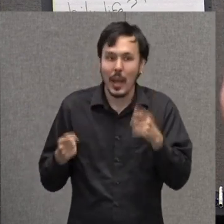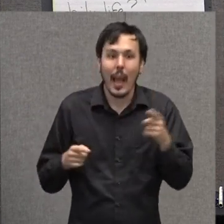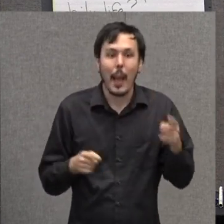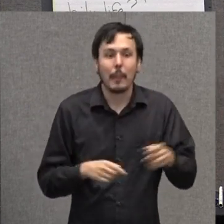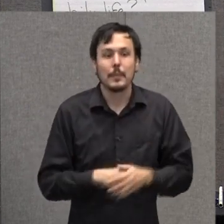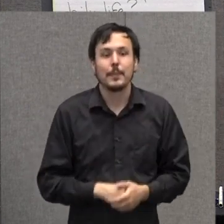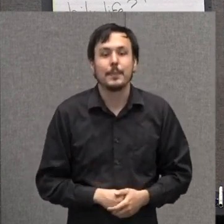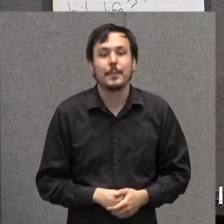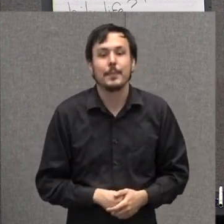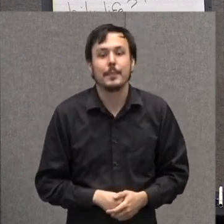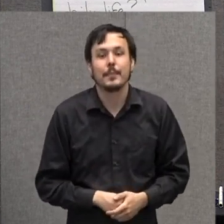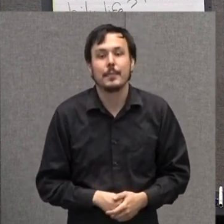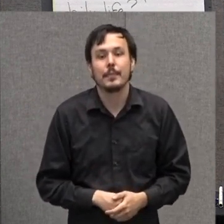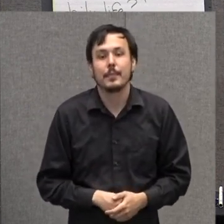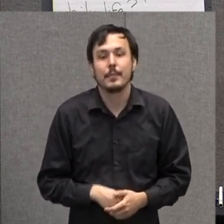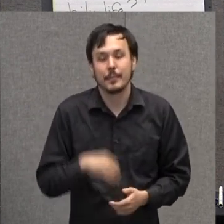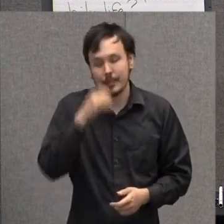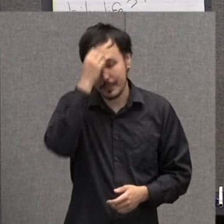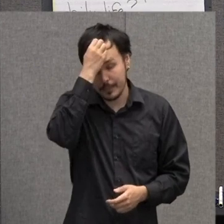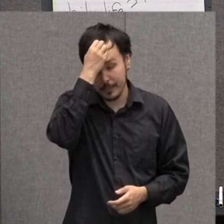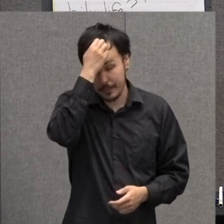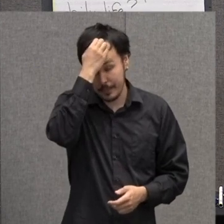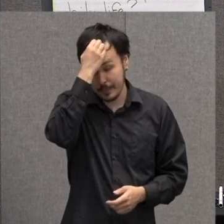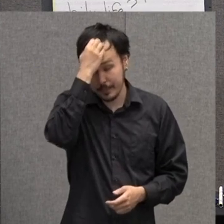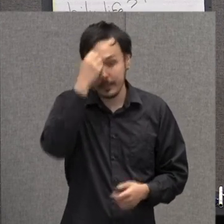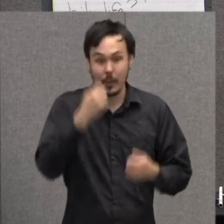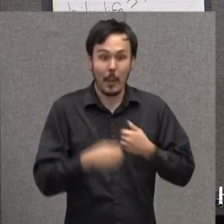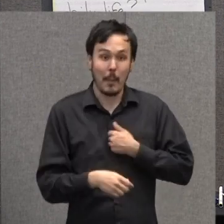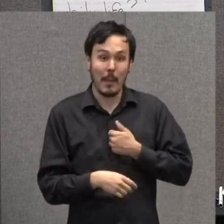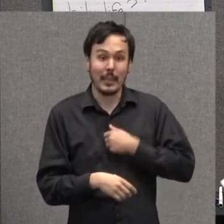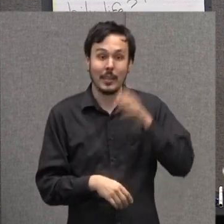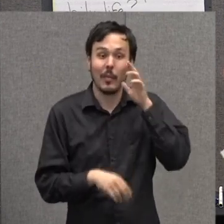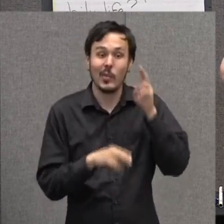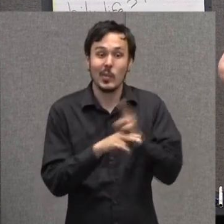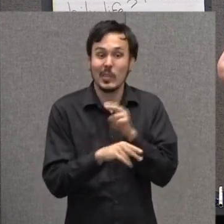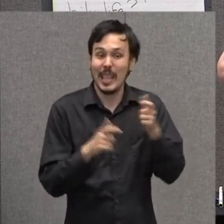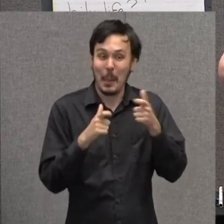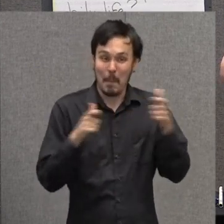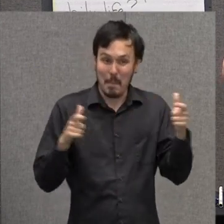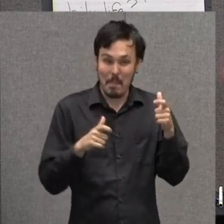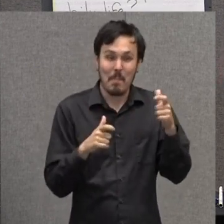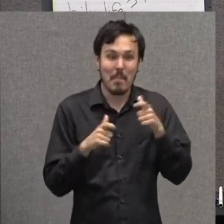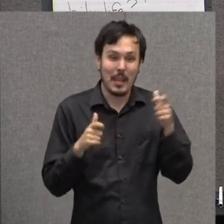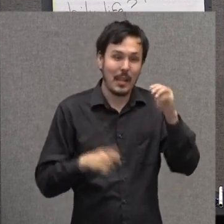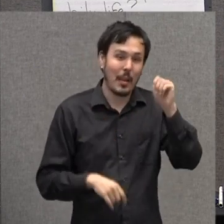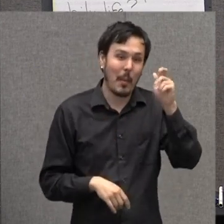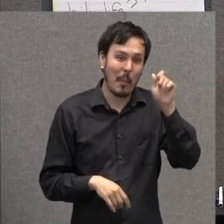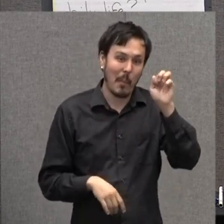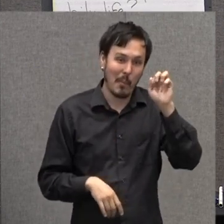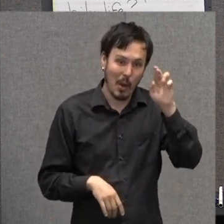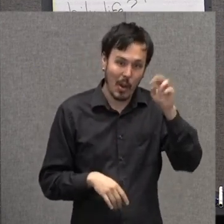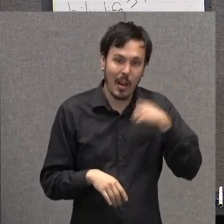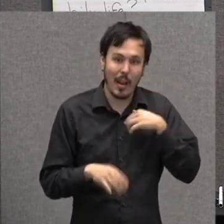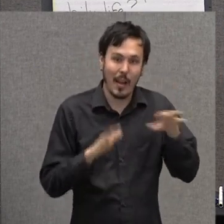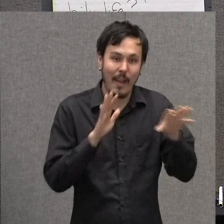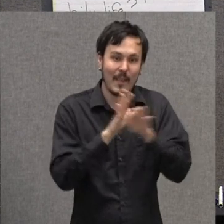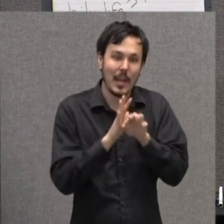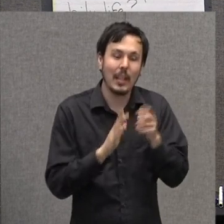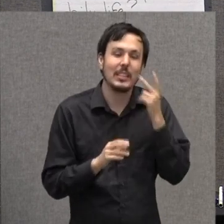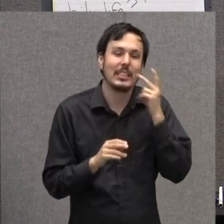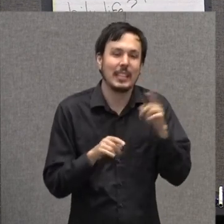pencil. And I am going to use this big old marker I found. Right. Let's see how different they